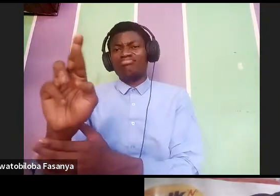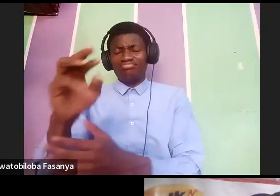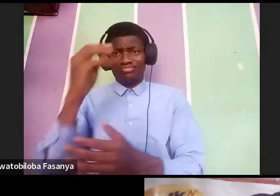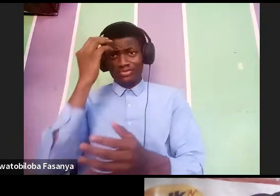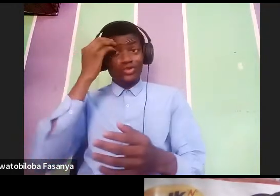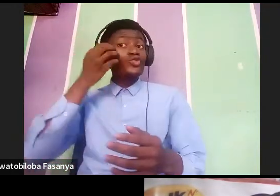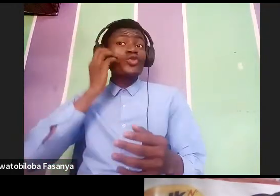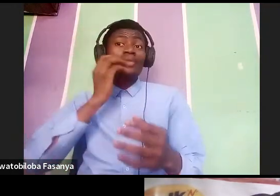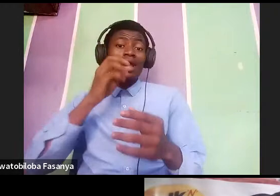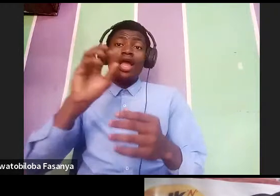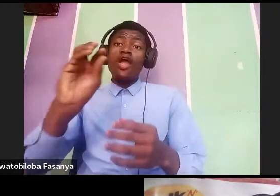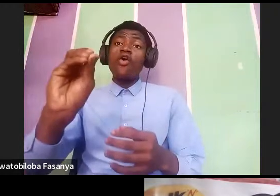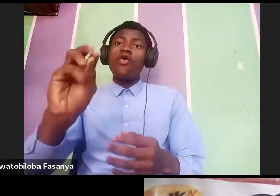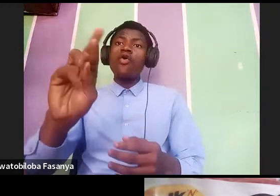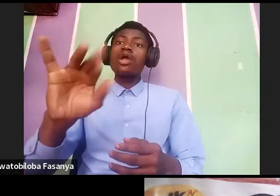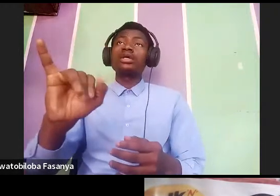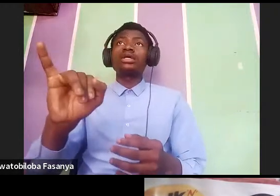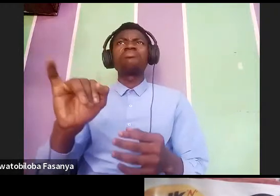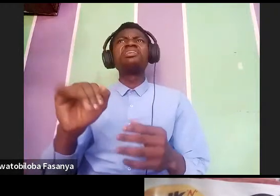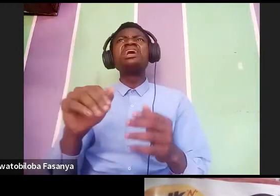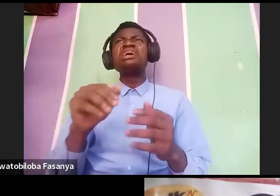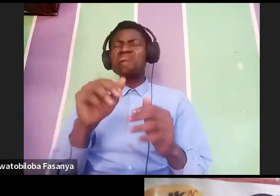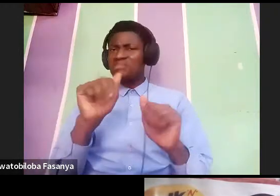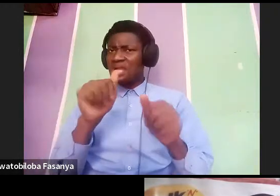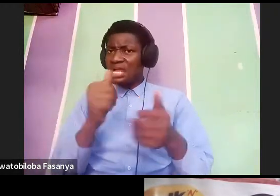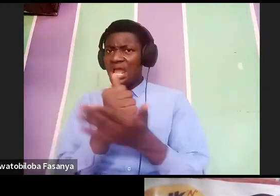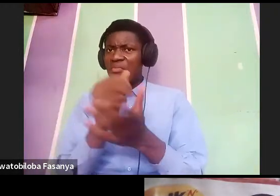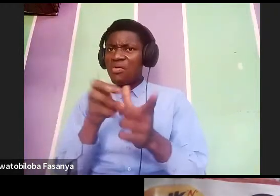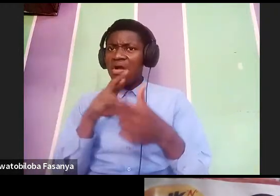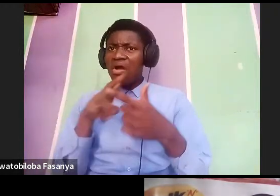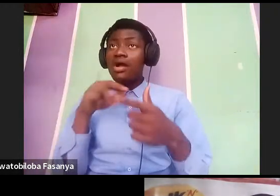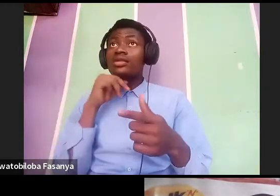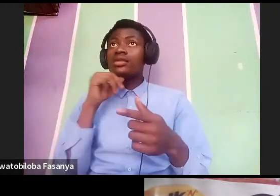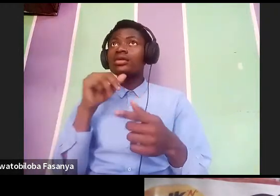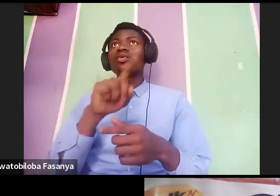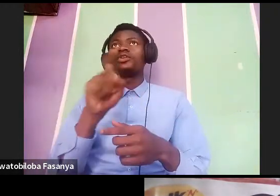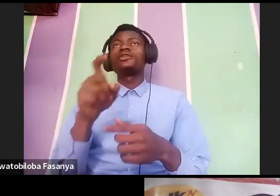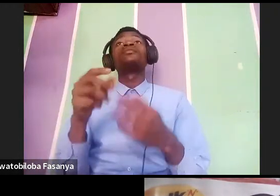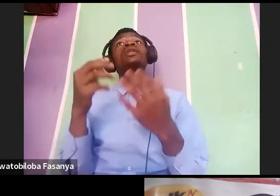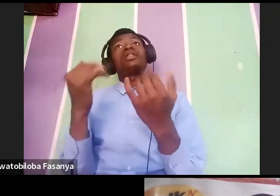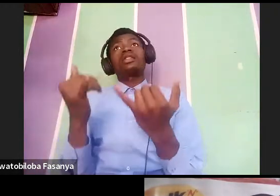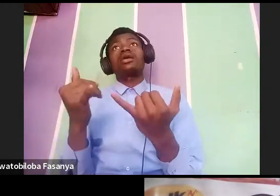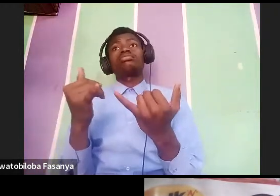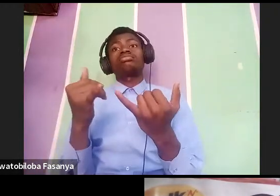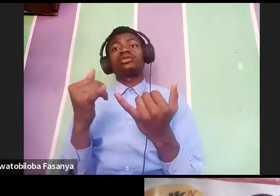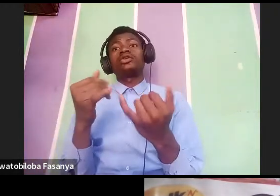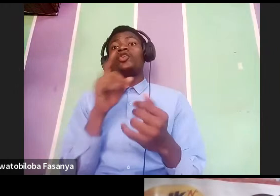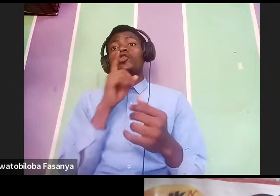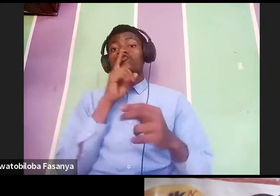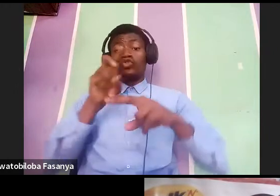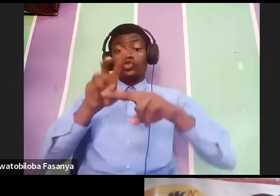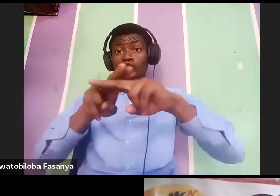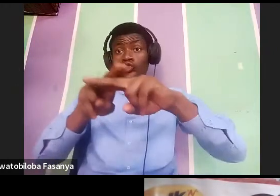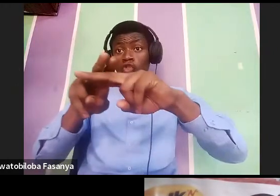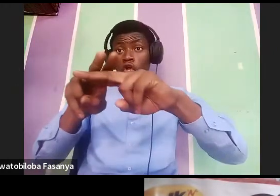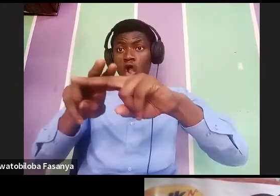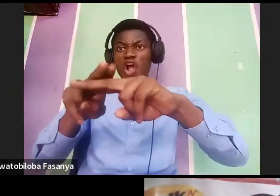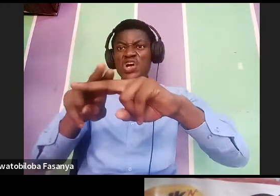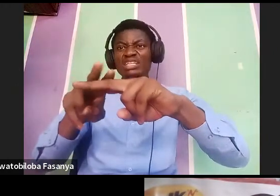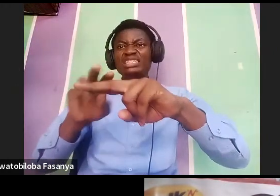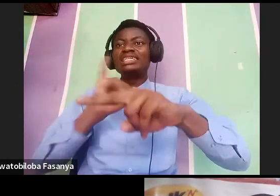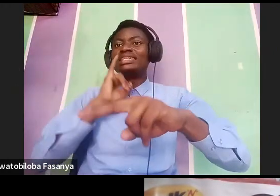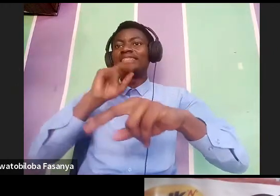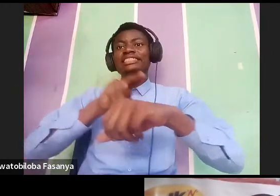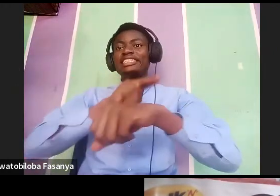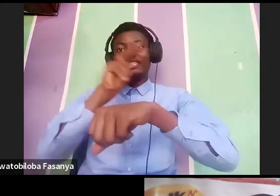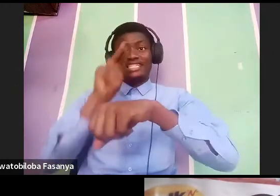it helps in its own way. It helps in its own way. So, of course, salt is a natural element that, of course, on